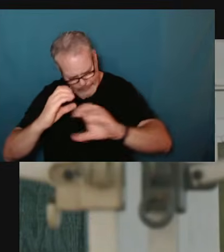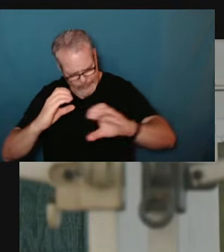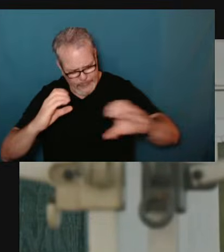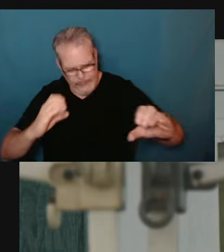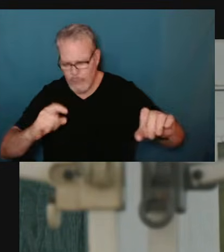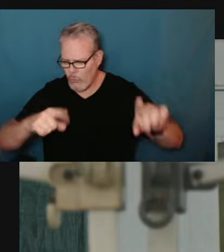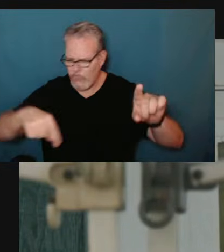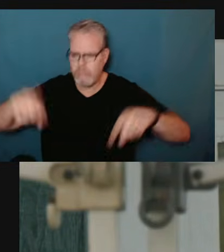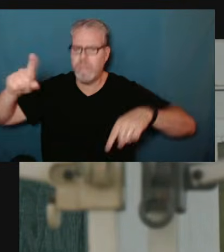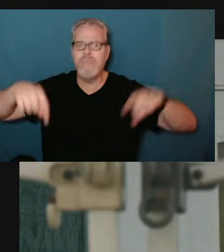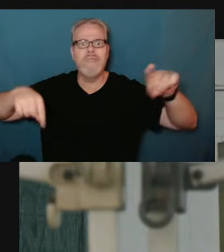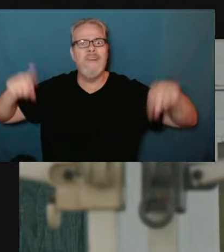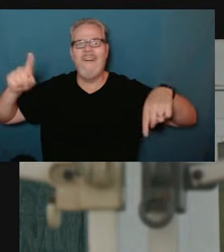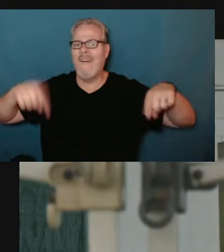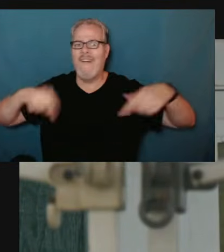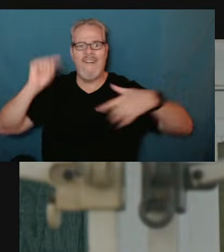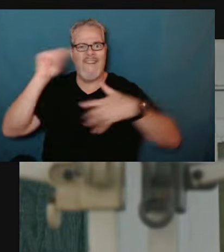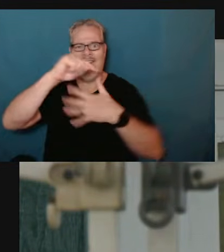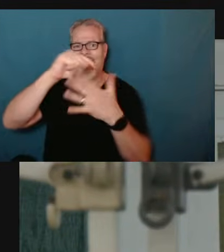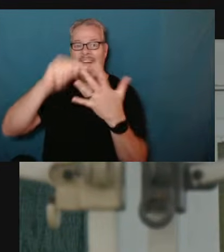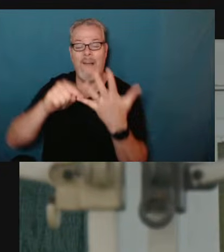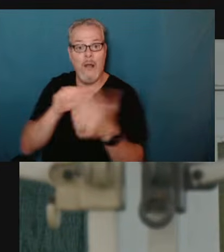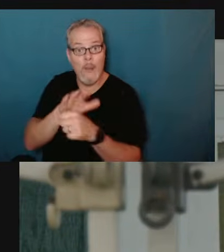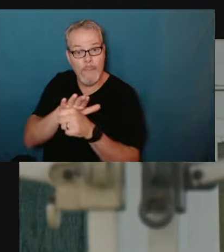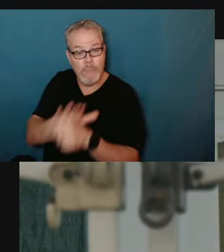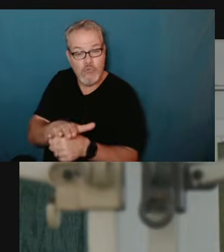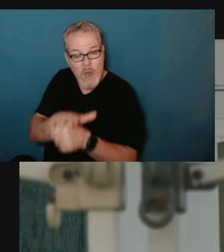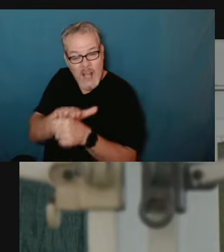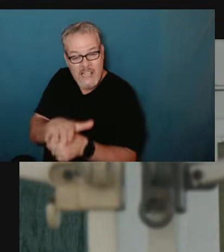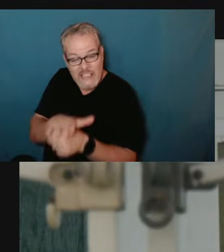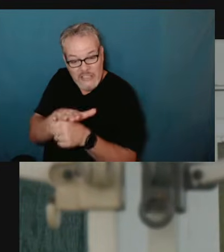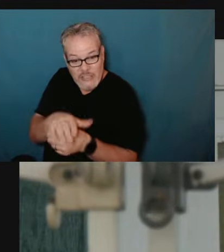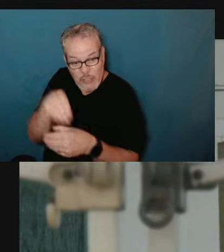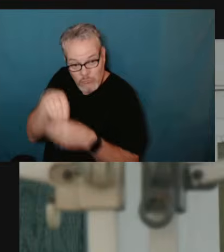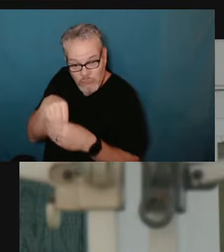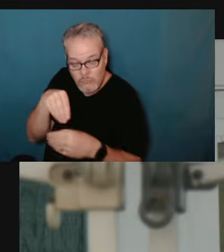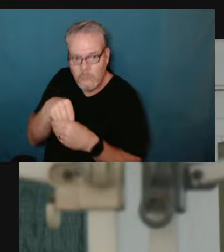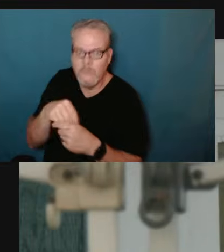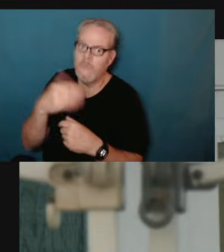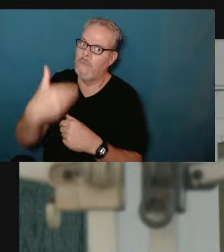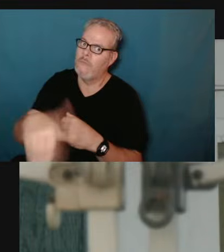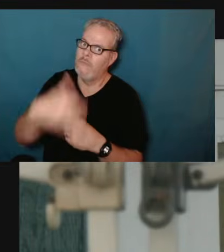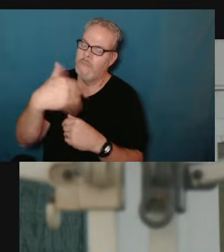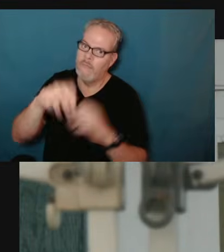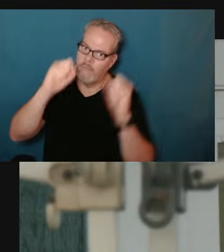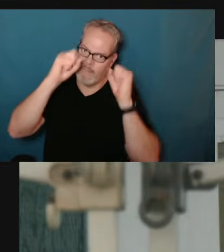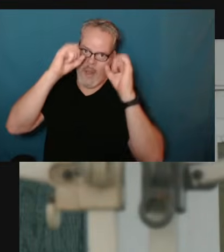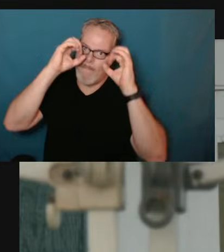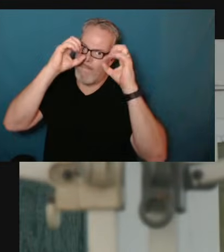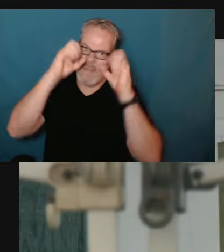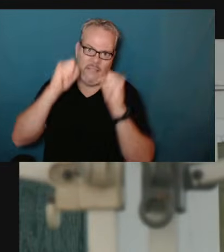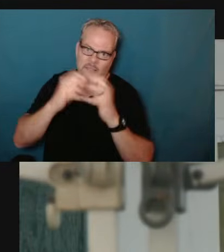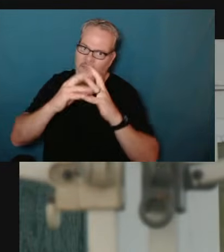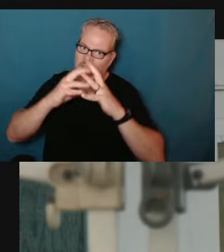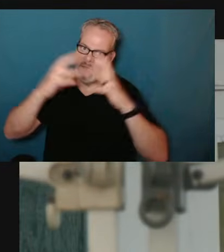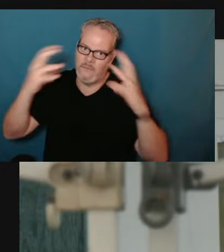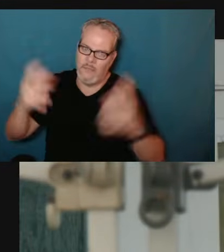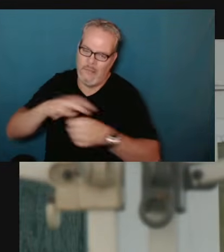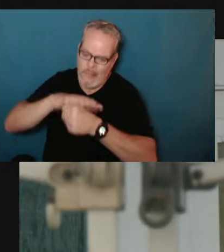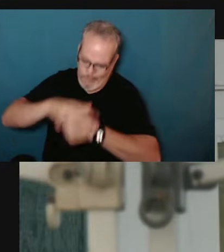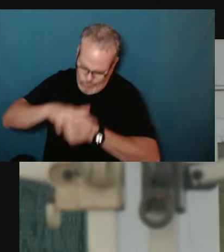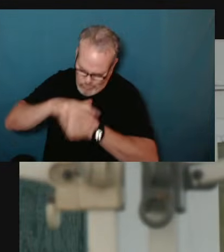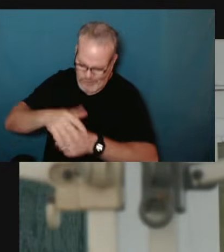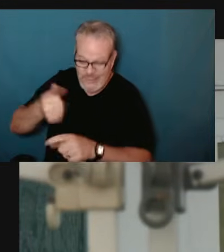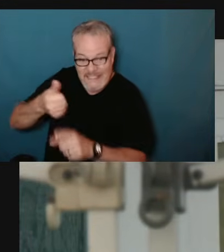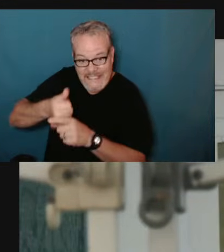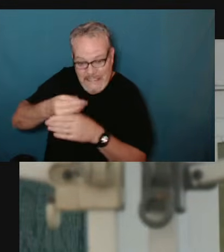types of mud, and there's pore pressure is one of the ways that you can, it's amazing how pore pressure, just a little bit of fluid pressure, can